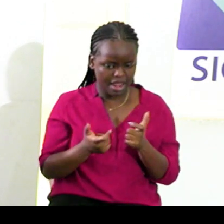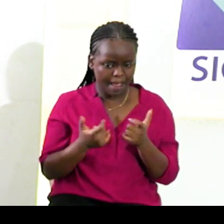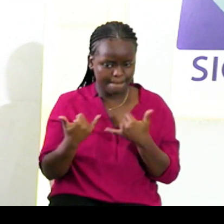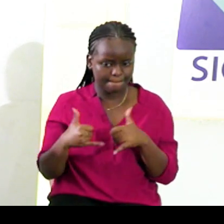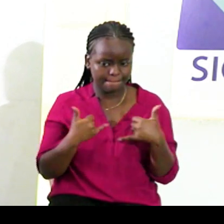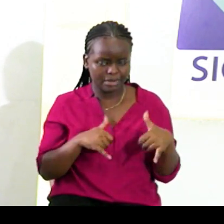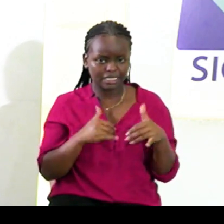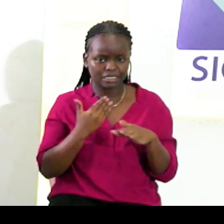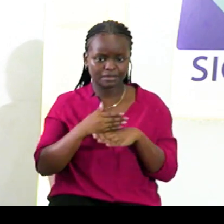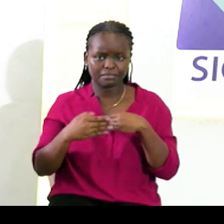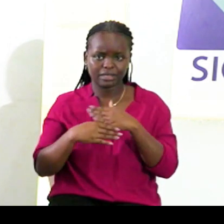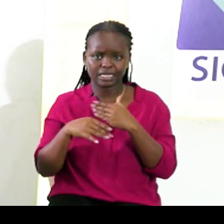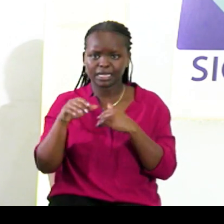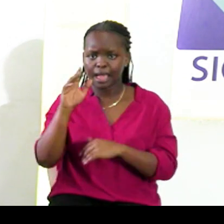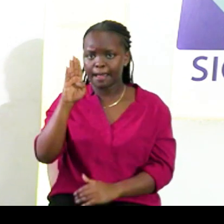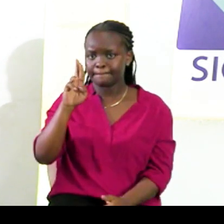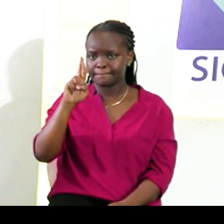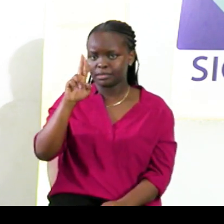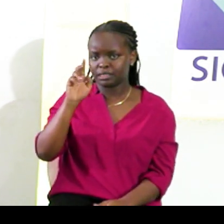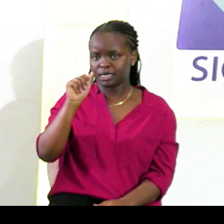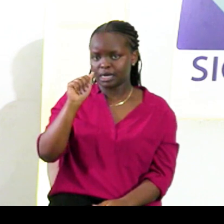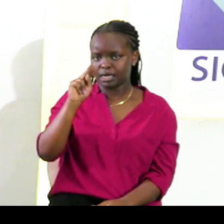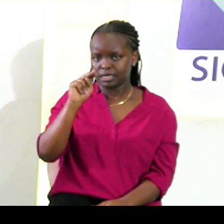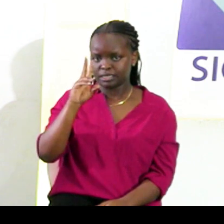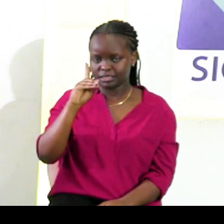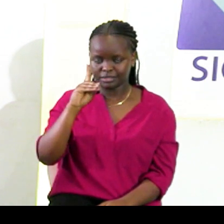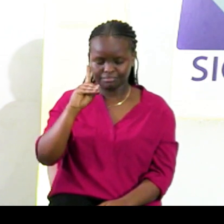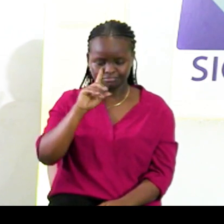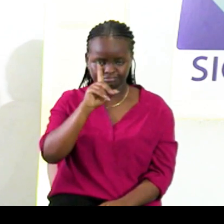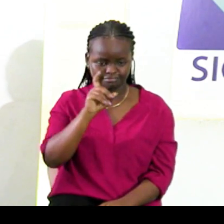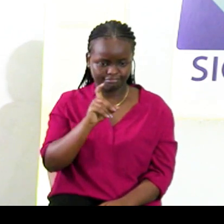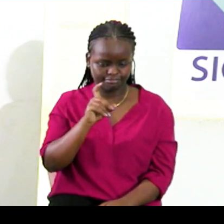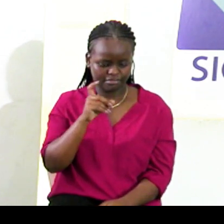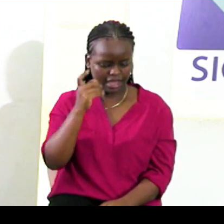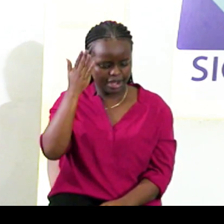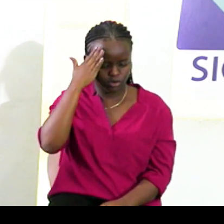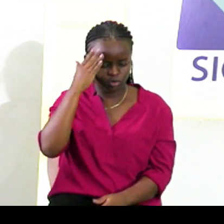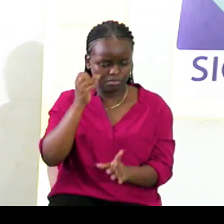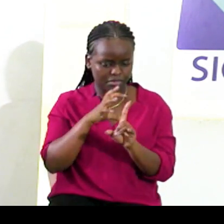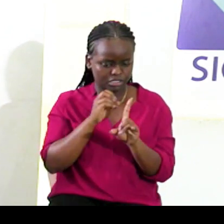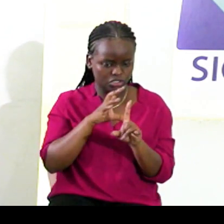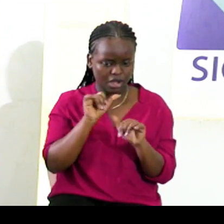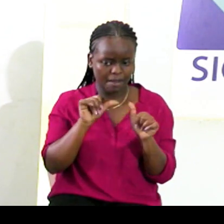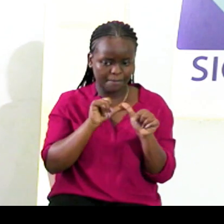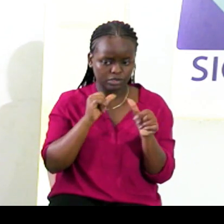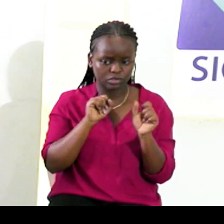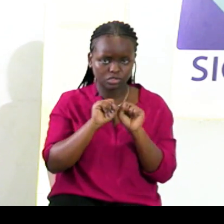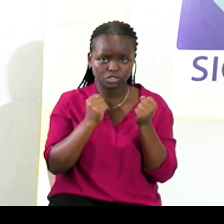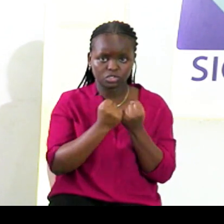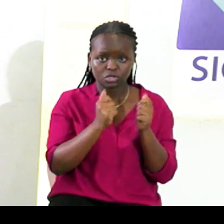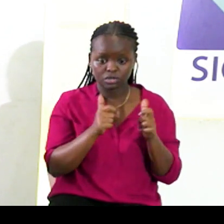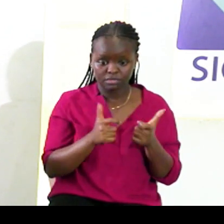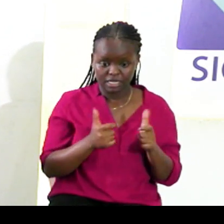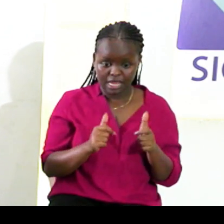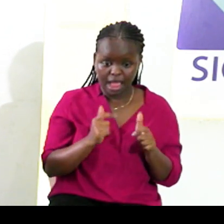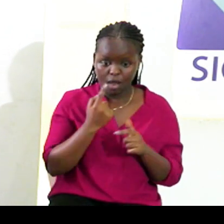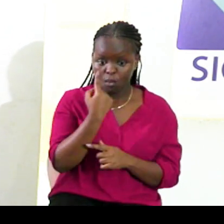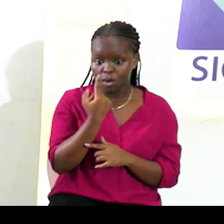these entrepreneurs? I know you mentioned something to do with social media as one of